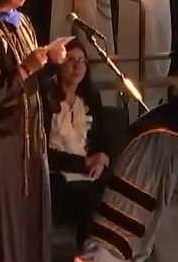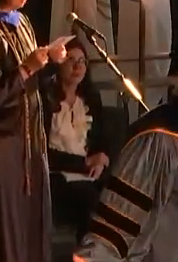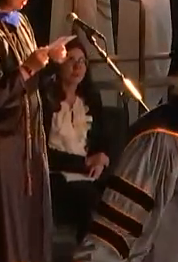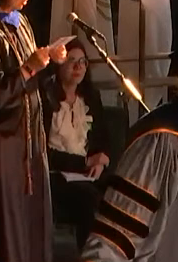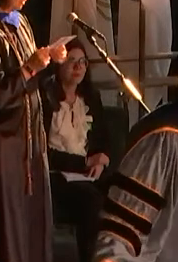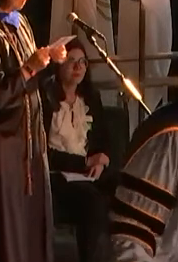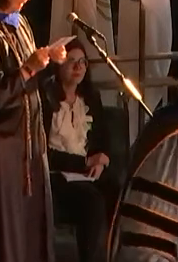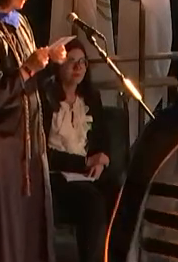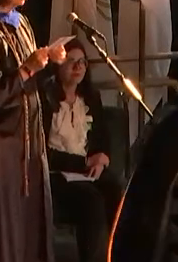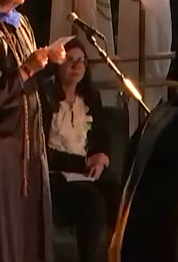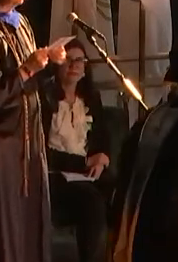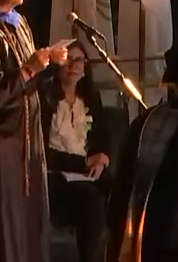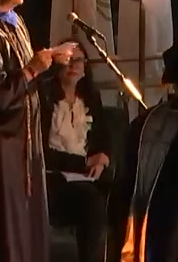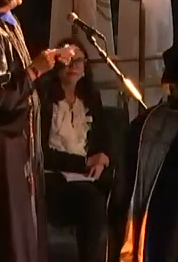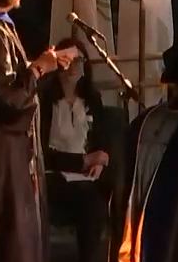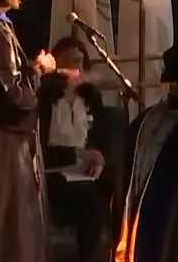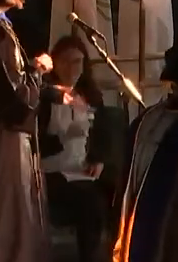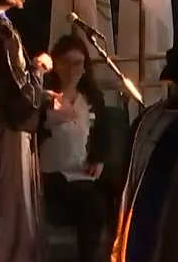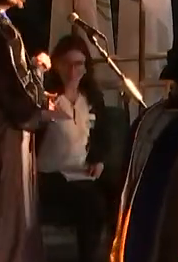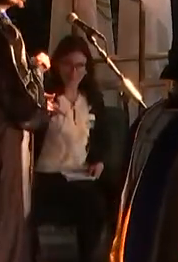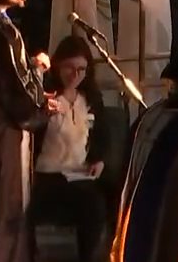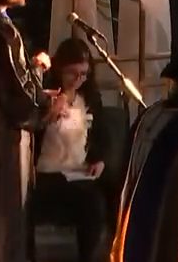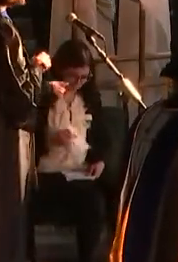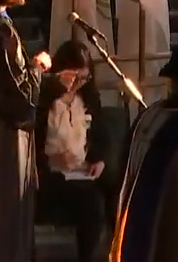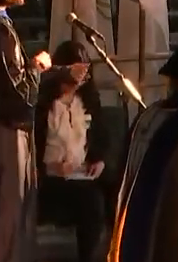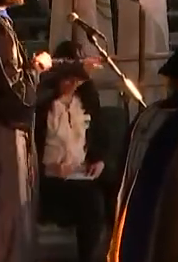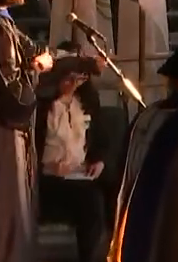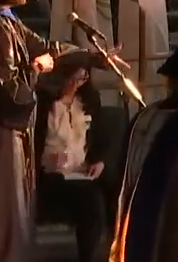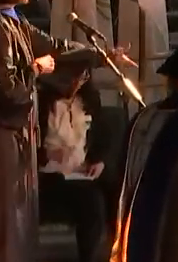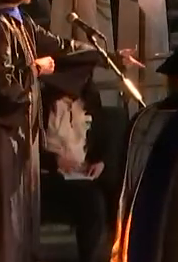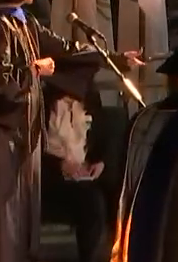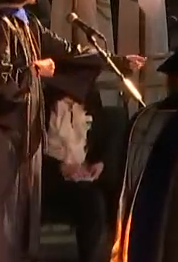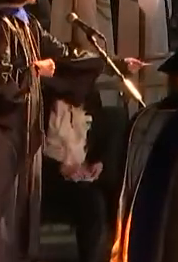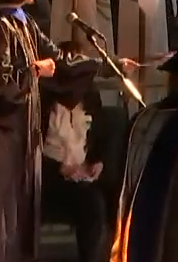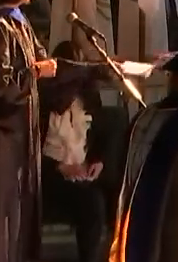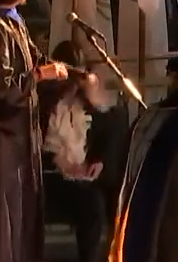Samantha Moreau, magna cum laude.